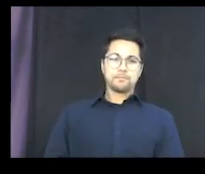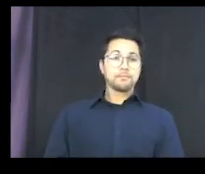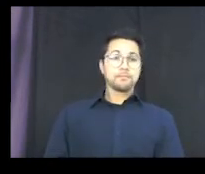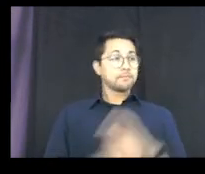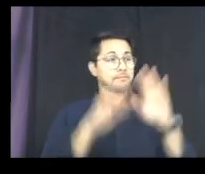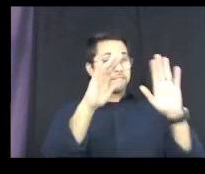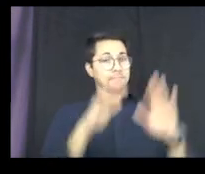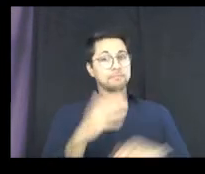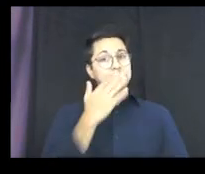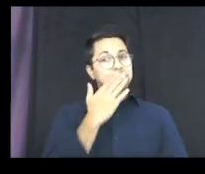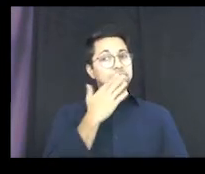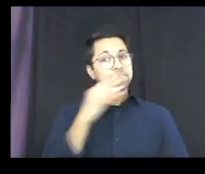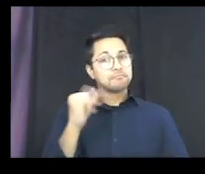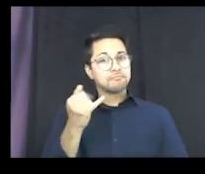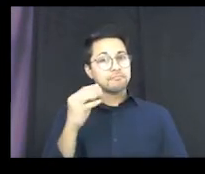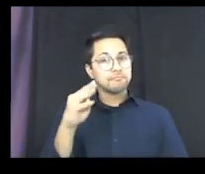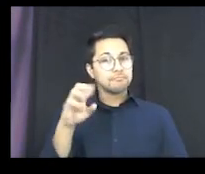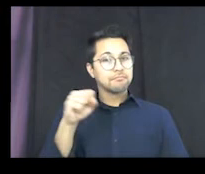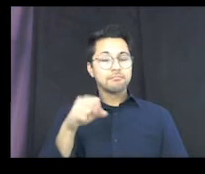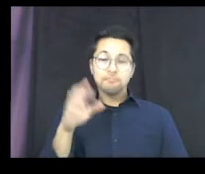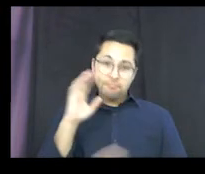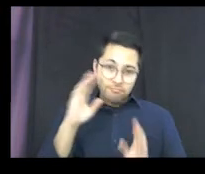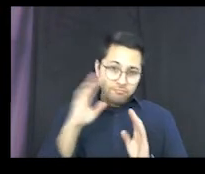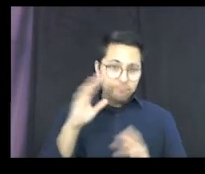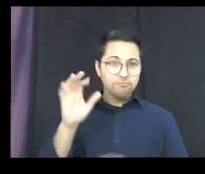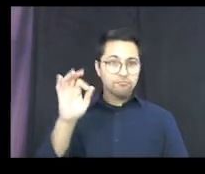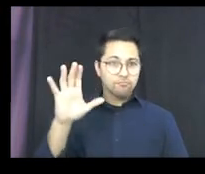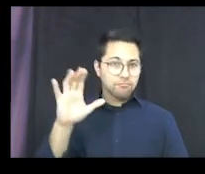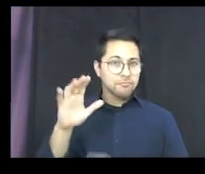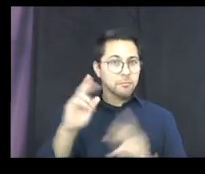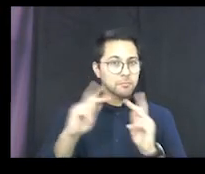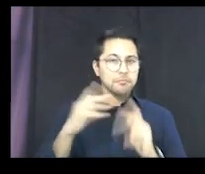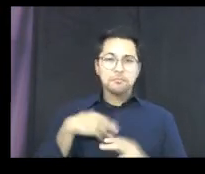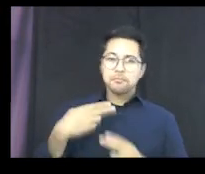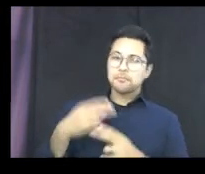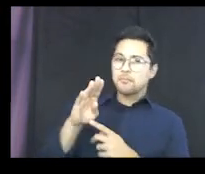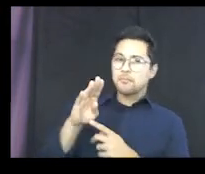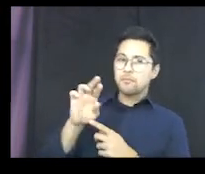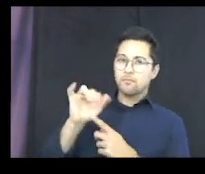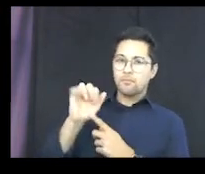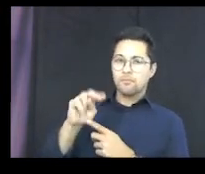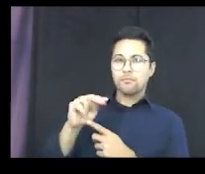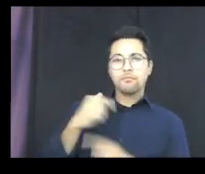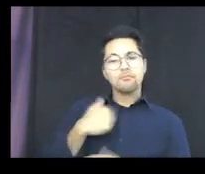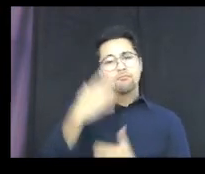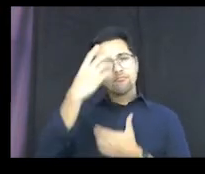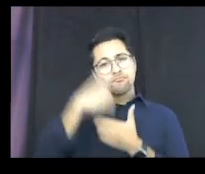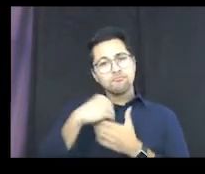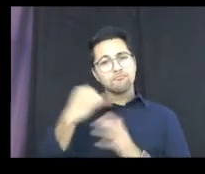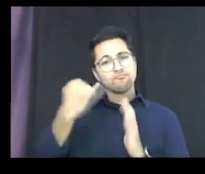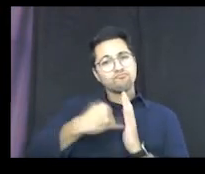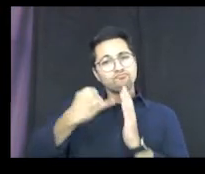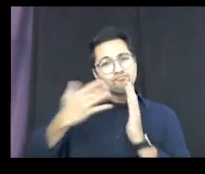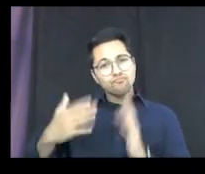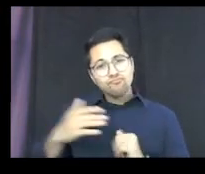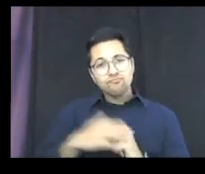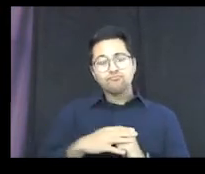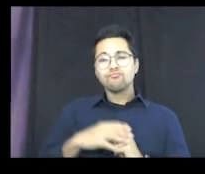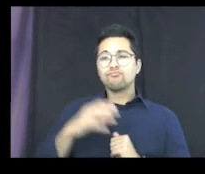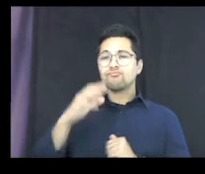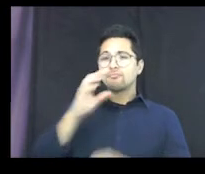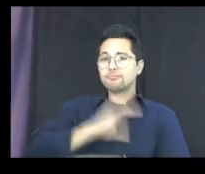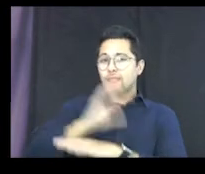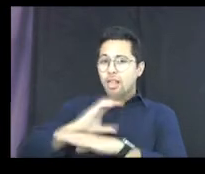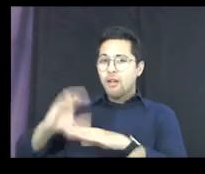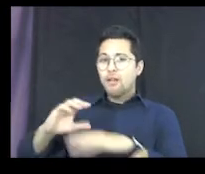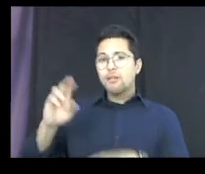Great. Thank you, James. And hello, Family Cafe folks. My name is Brian B. I'm an autistic artist in